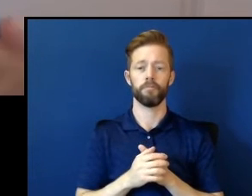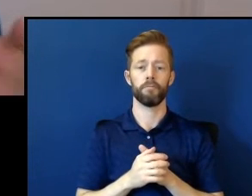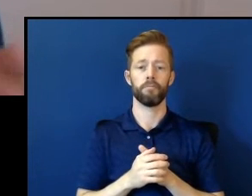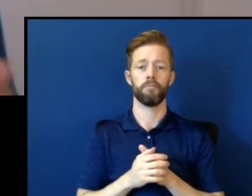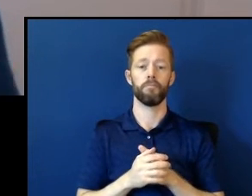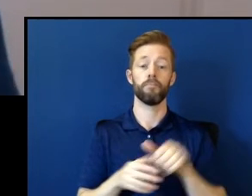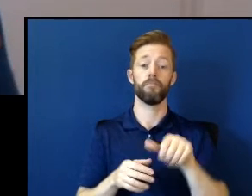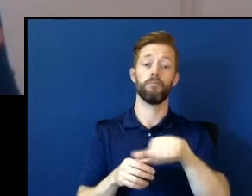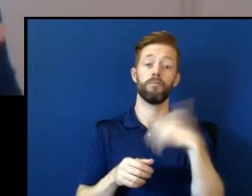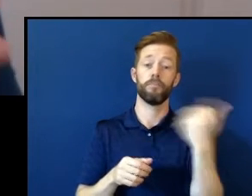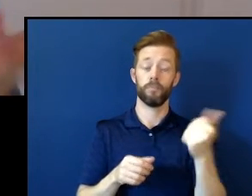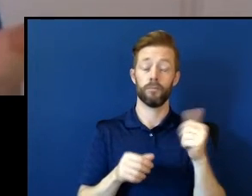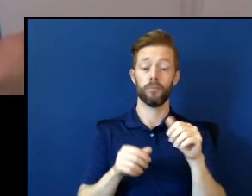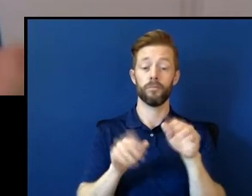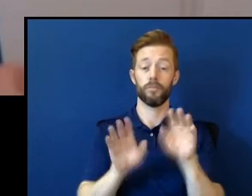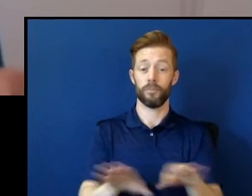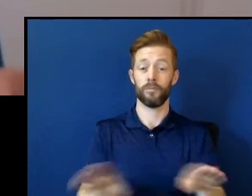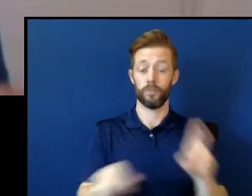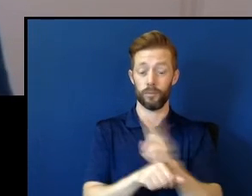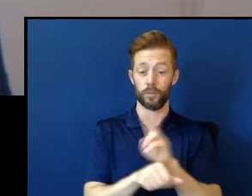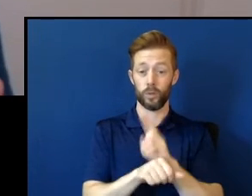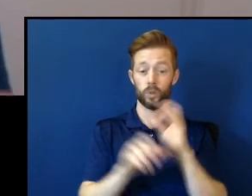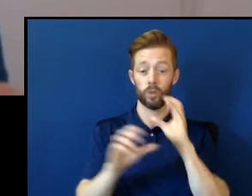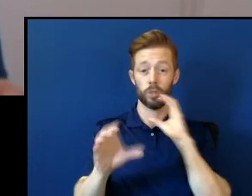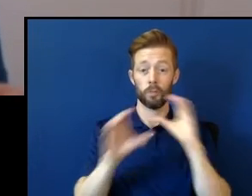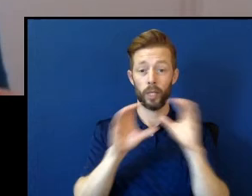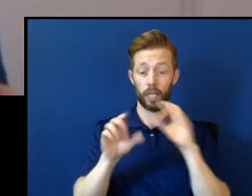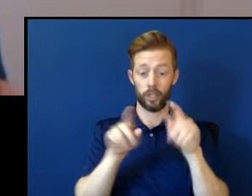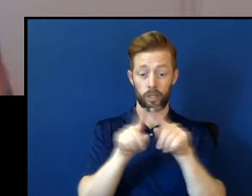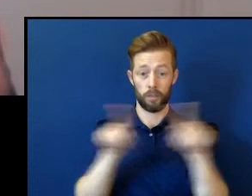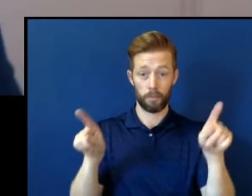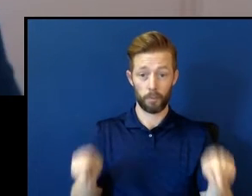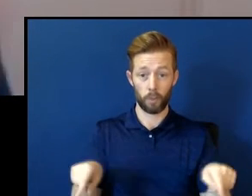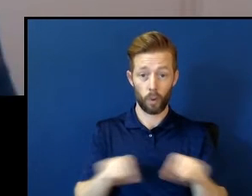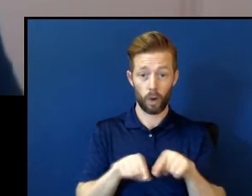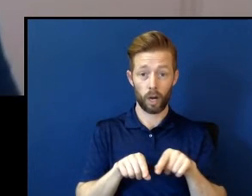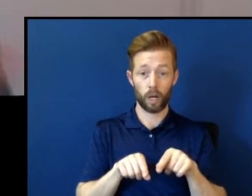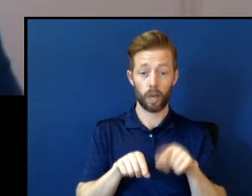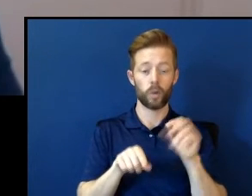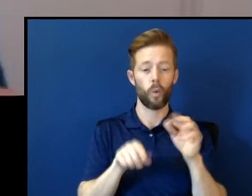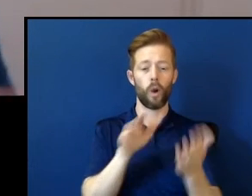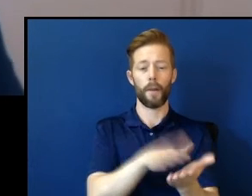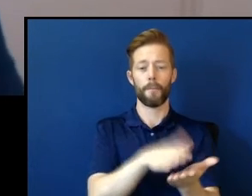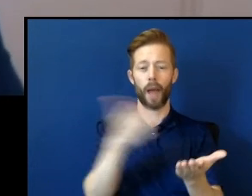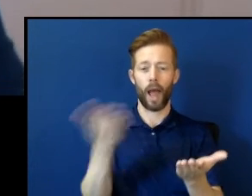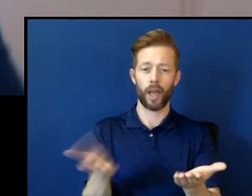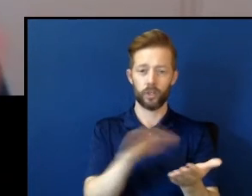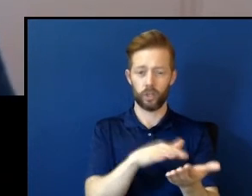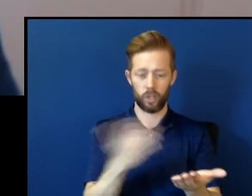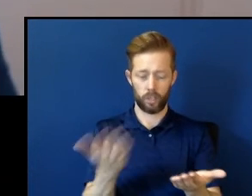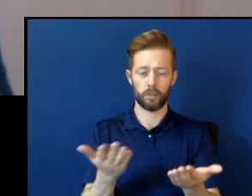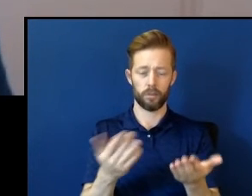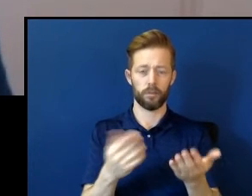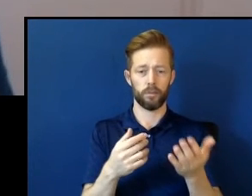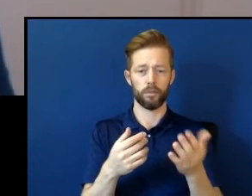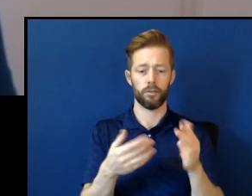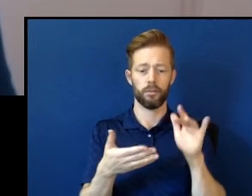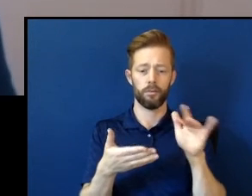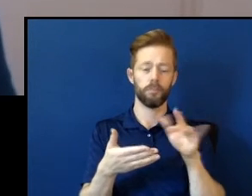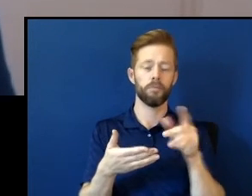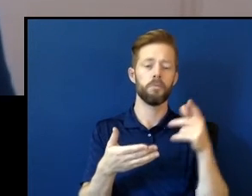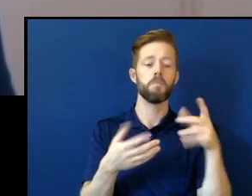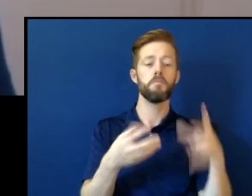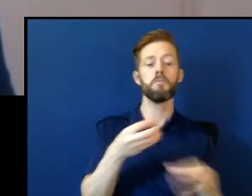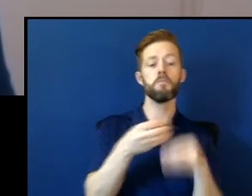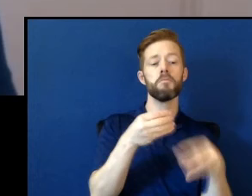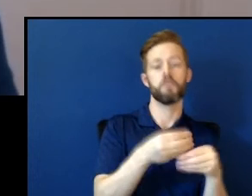needed a communication board, either on an iPad or on a PEX binder that they had, we would